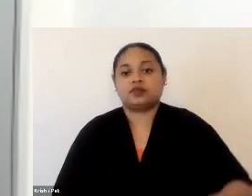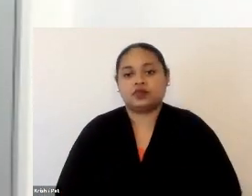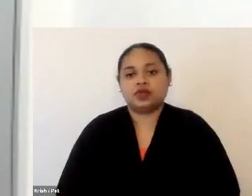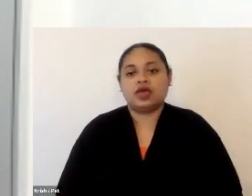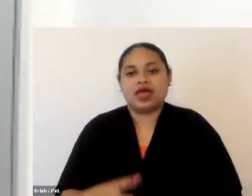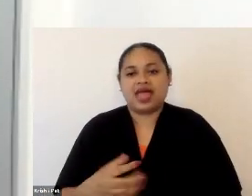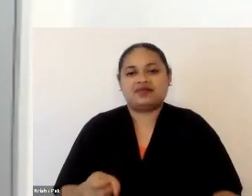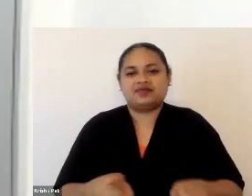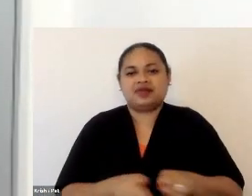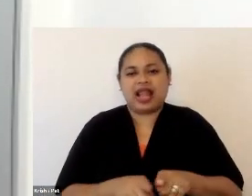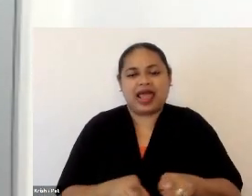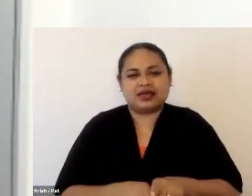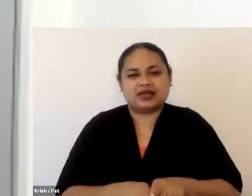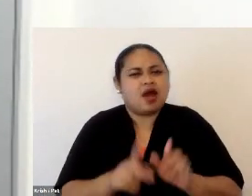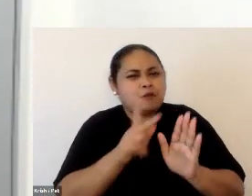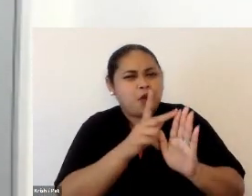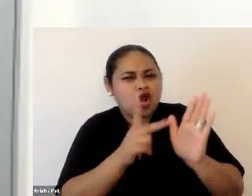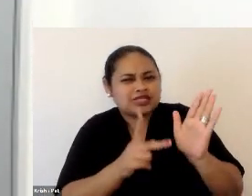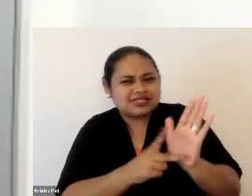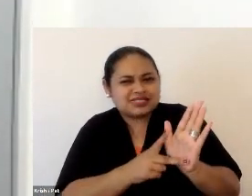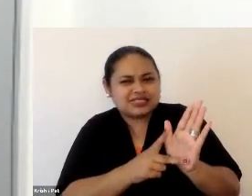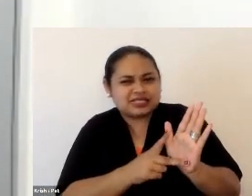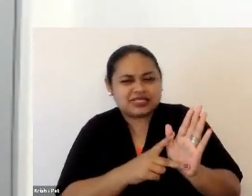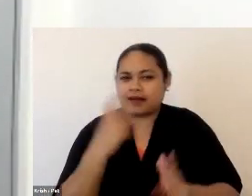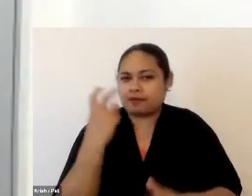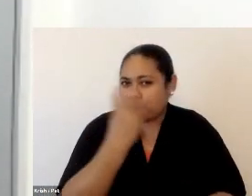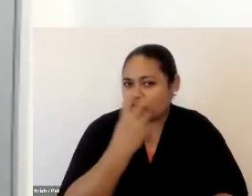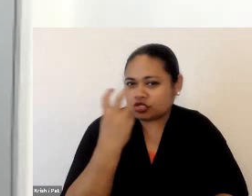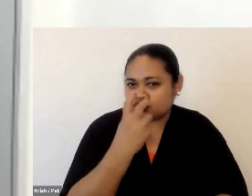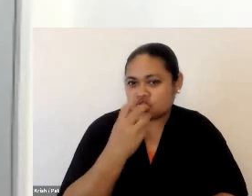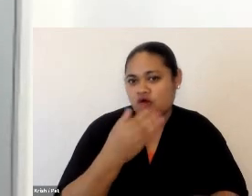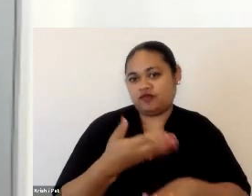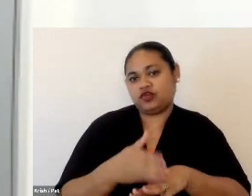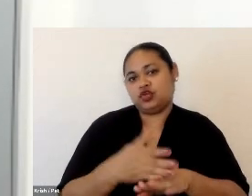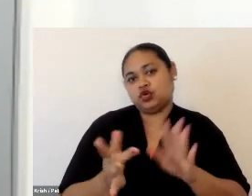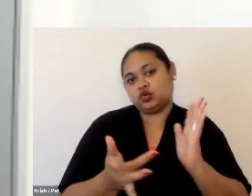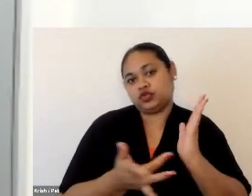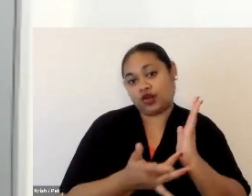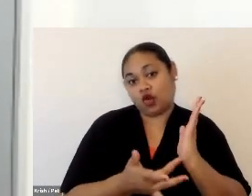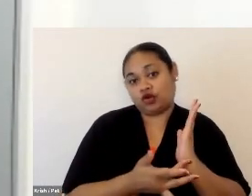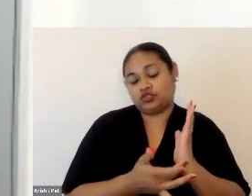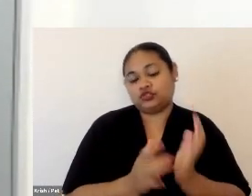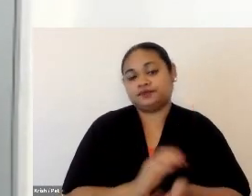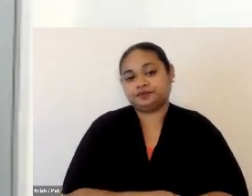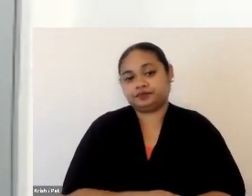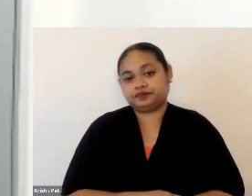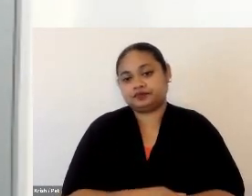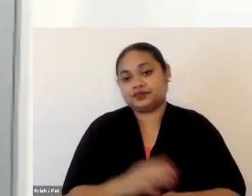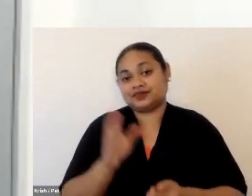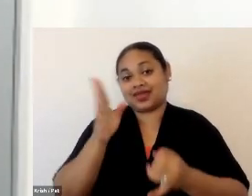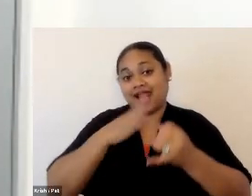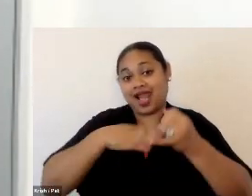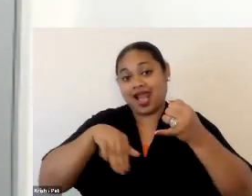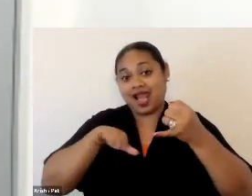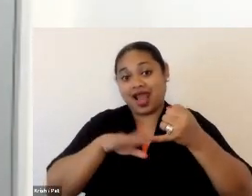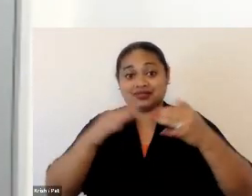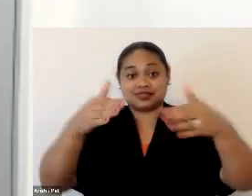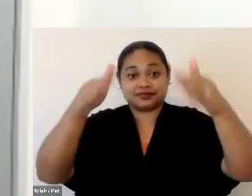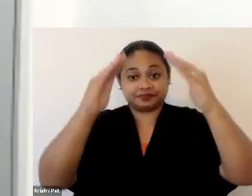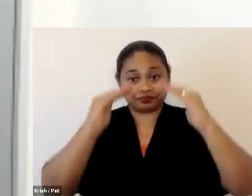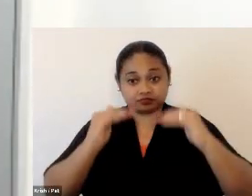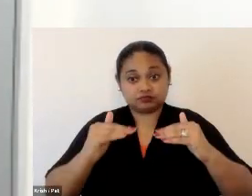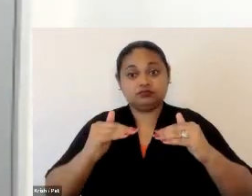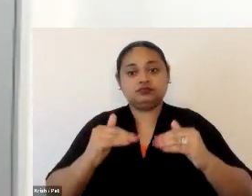oversight and policy development and monitoring of these new technologies. And finally, they focus on